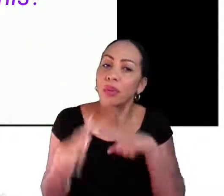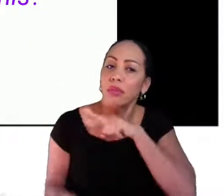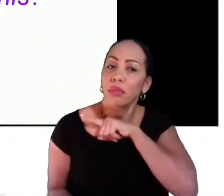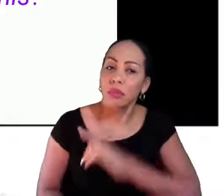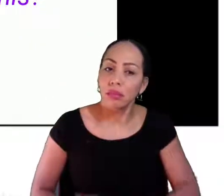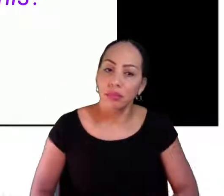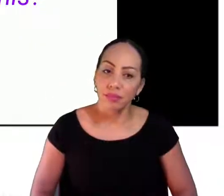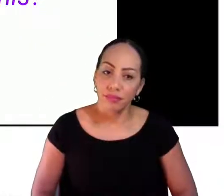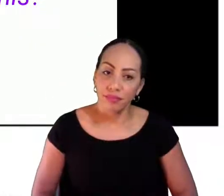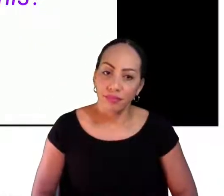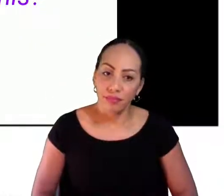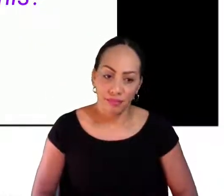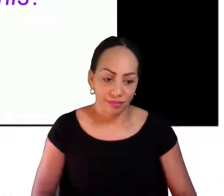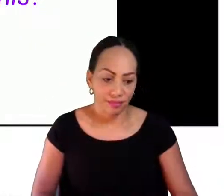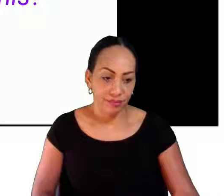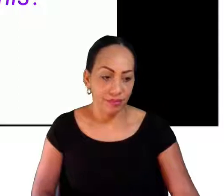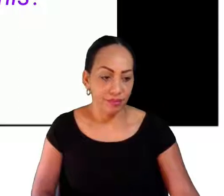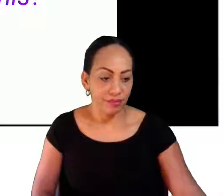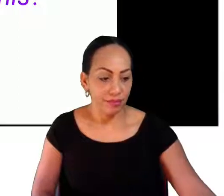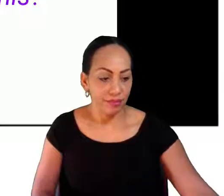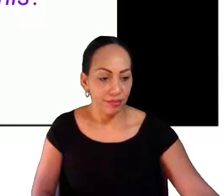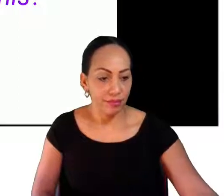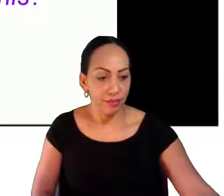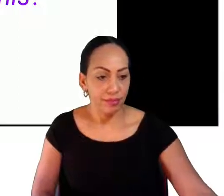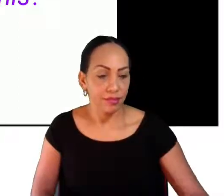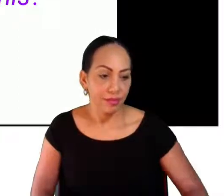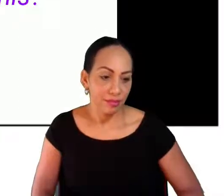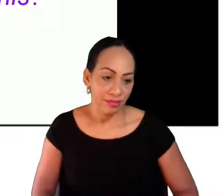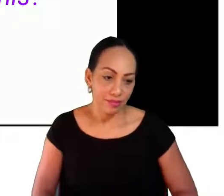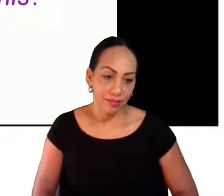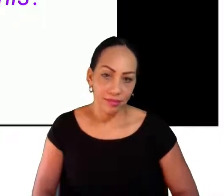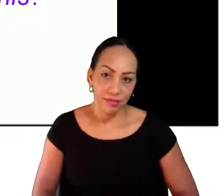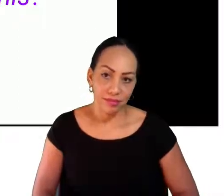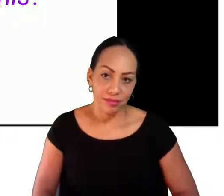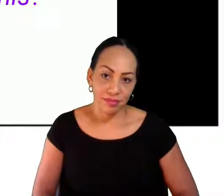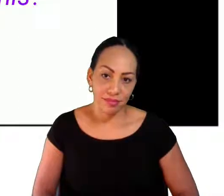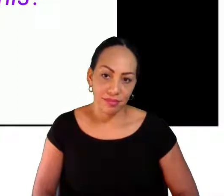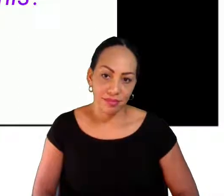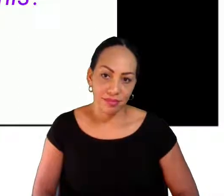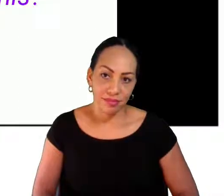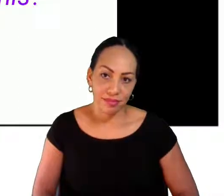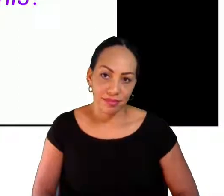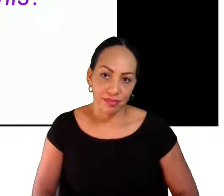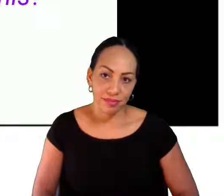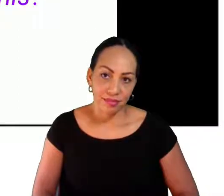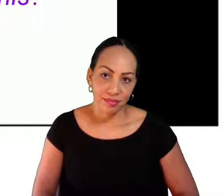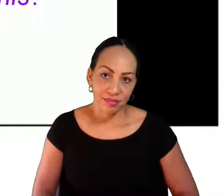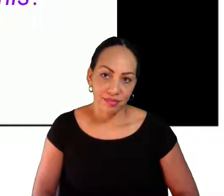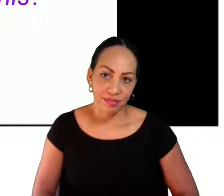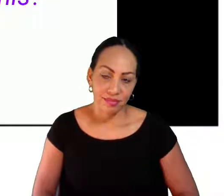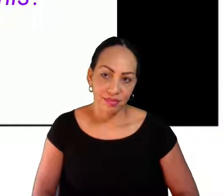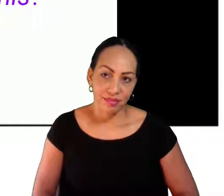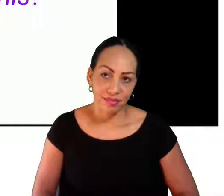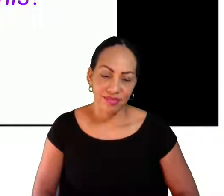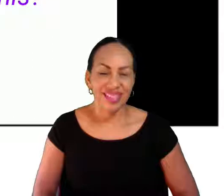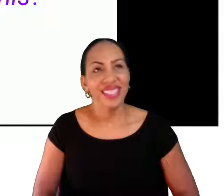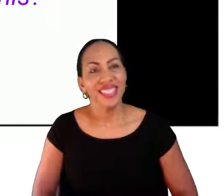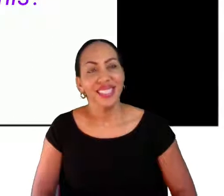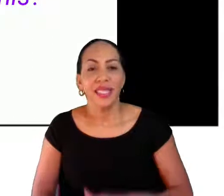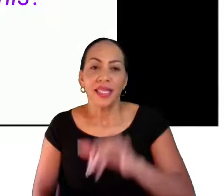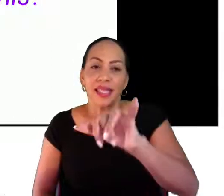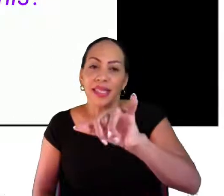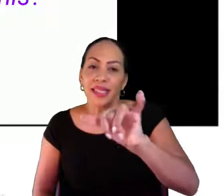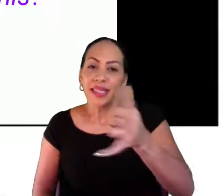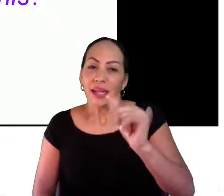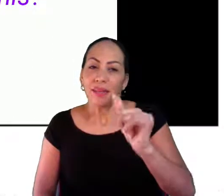So I think I really like the idea of it being the phrase audience, and I know we talked a lot about whether audience is the right word for it. It doesn't always land with people.